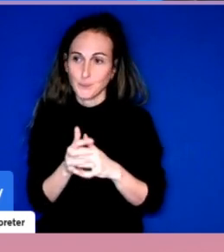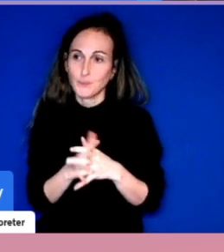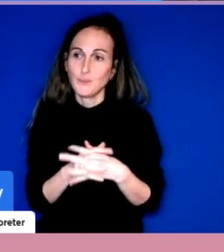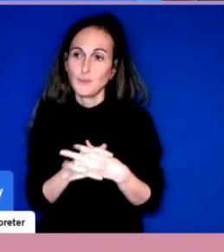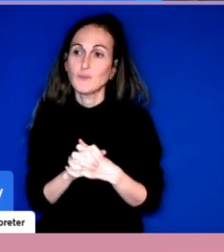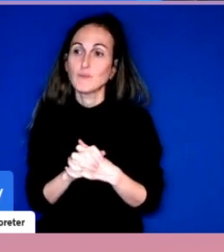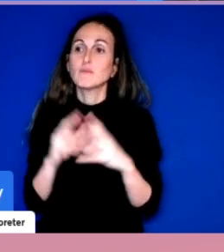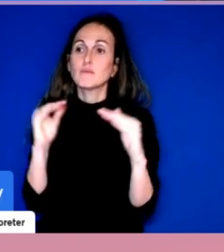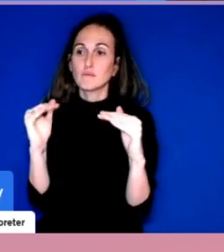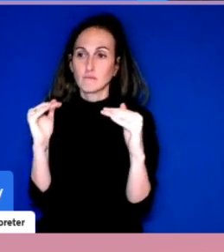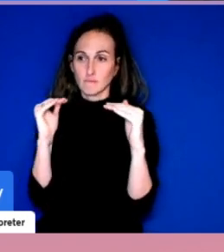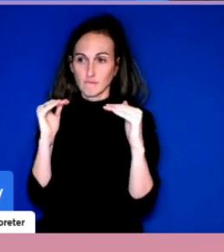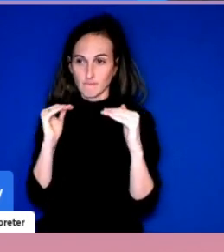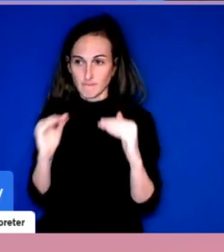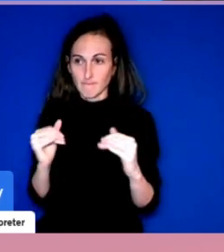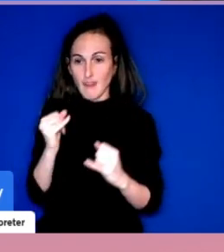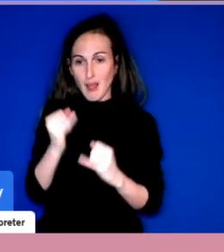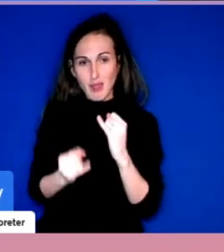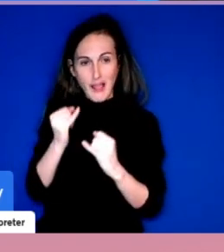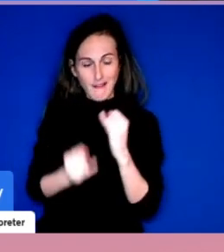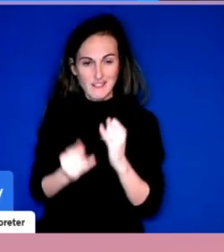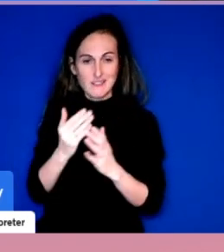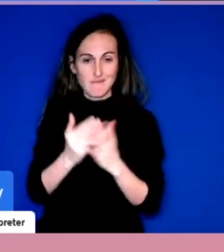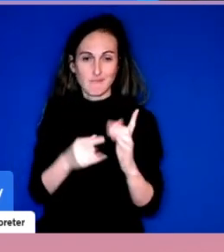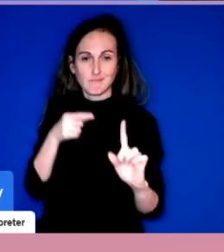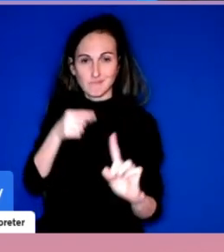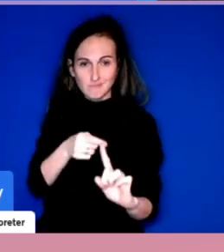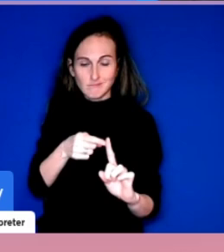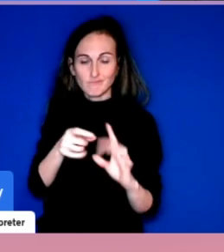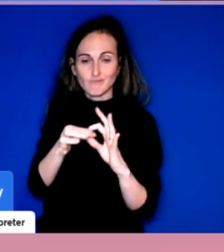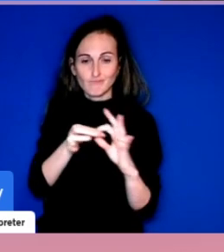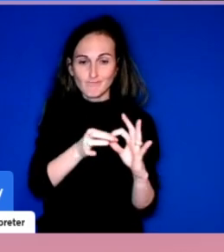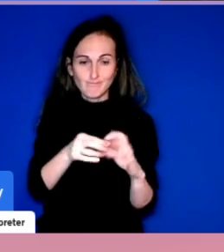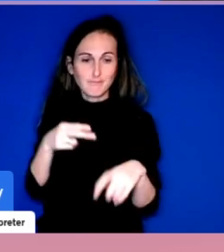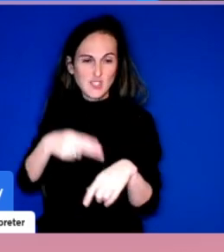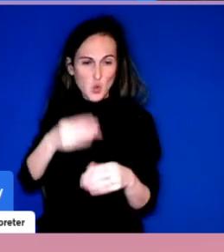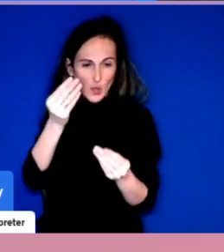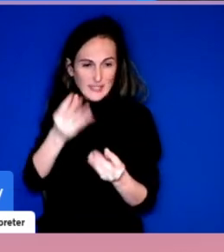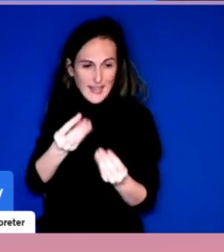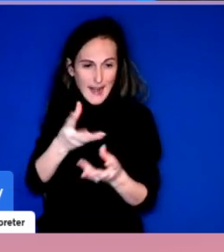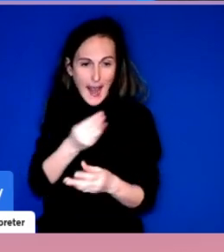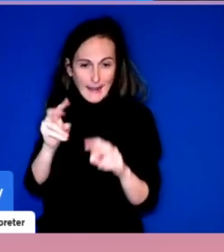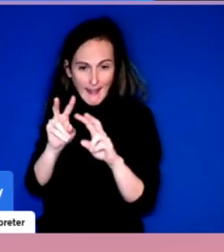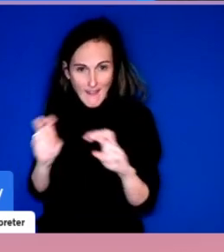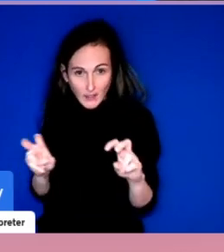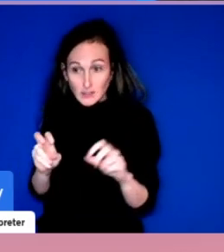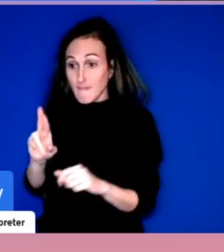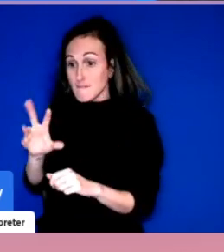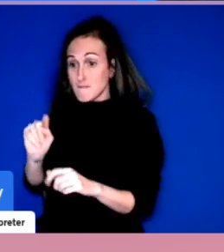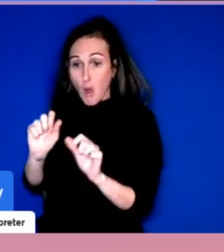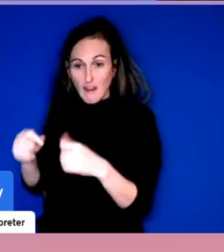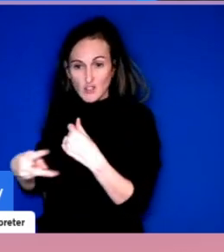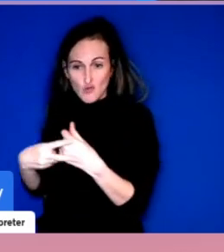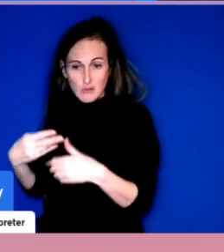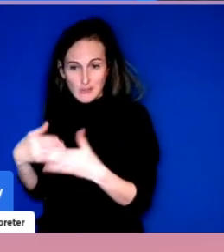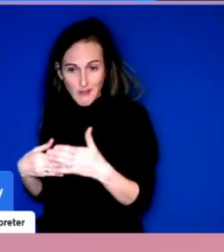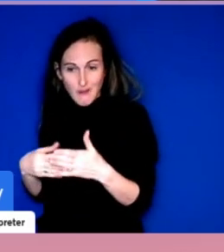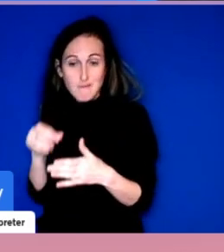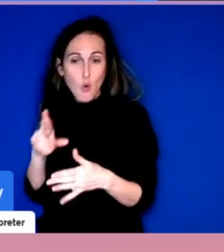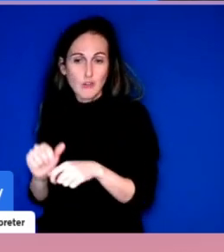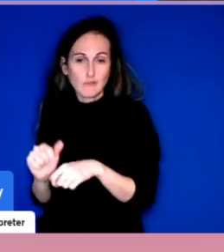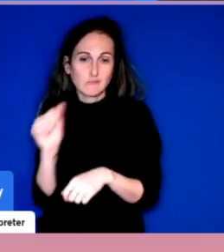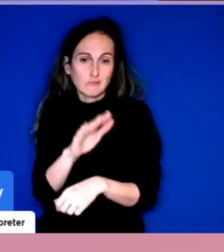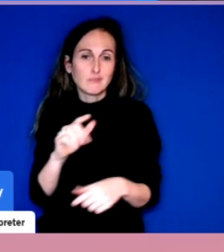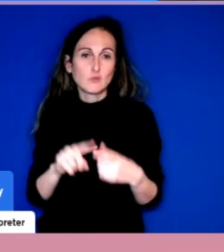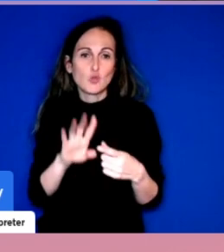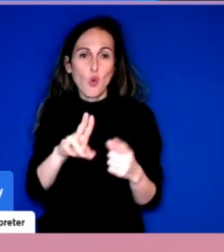And the last point here is just around the historical data and analysis. Vault can store some of this. You can also ship this off to your logging infrastructure for